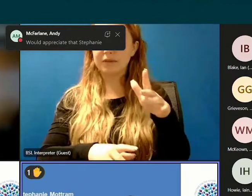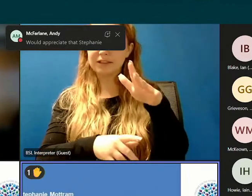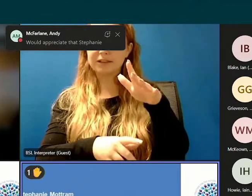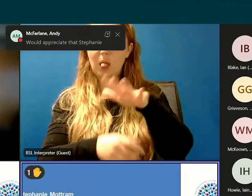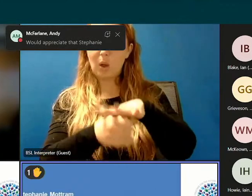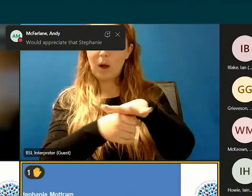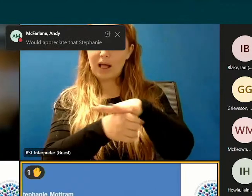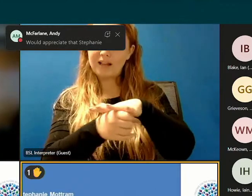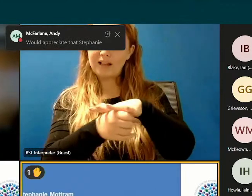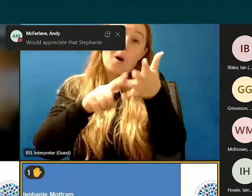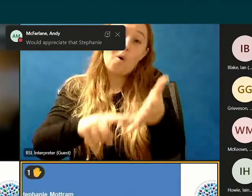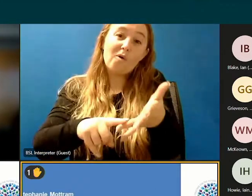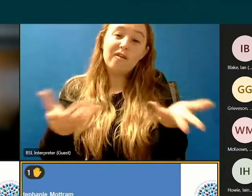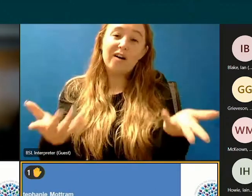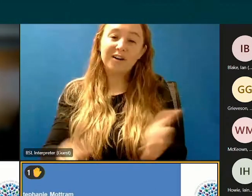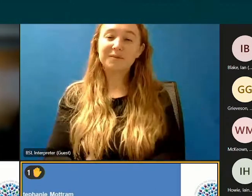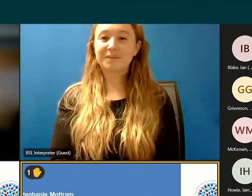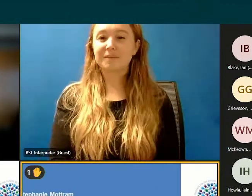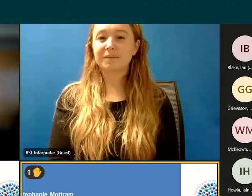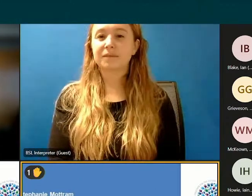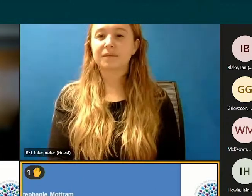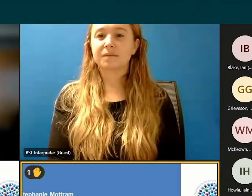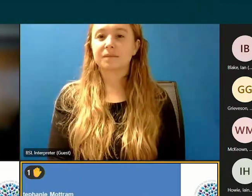offer's there for you.